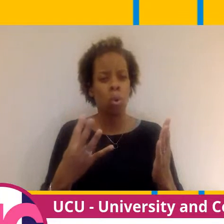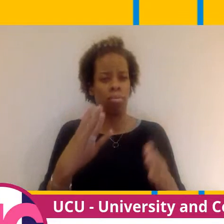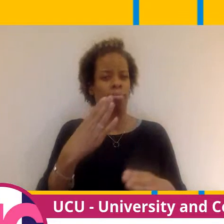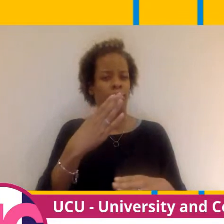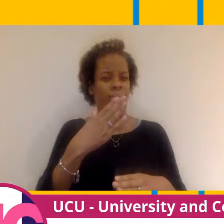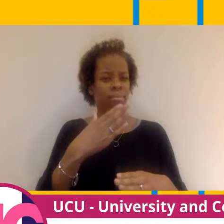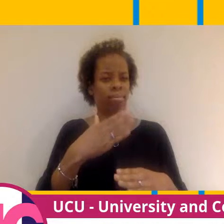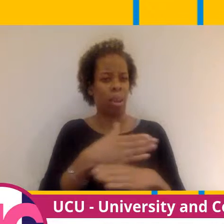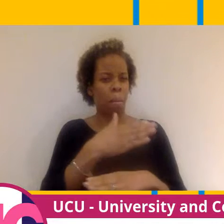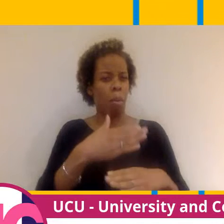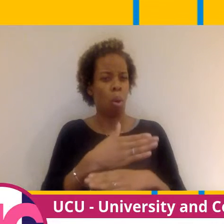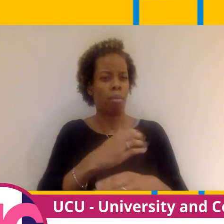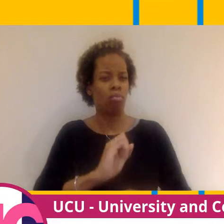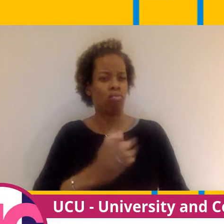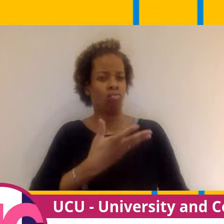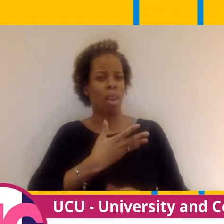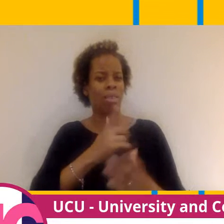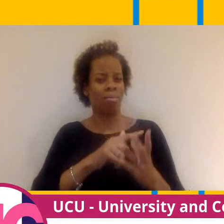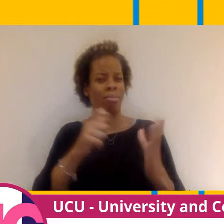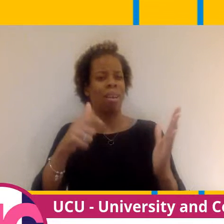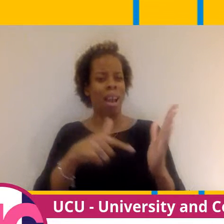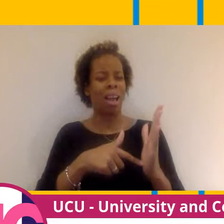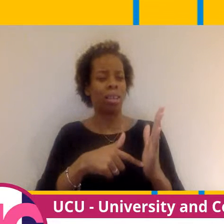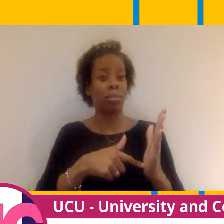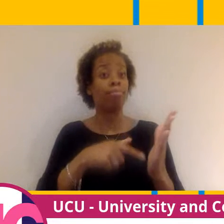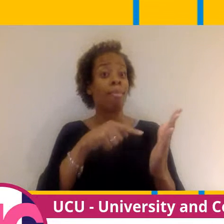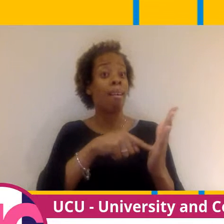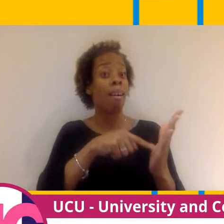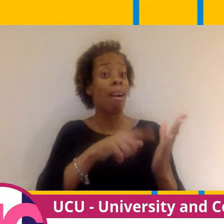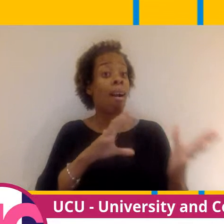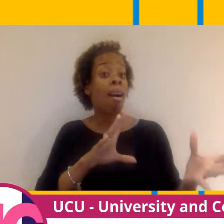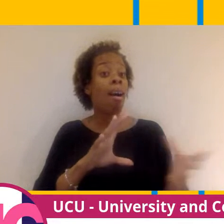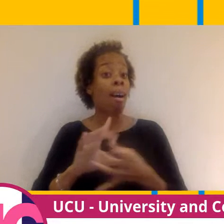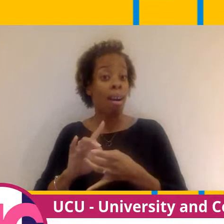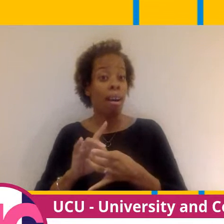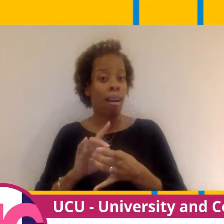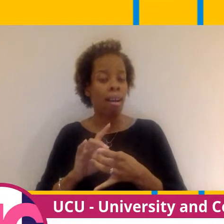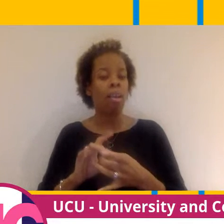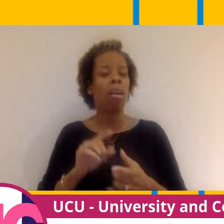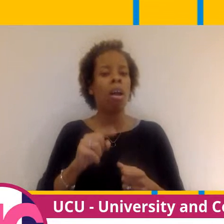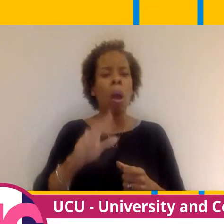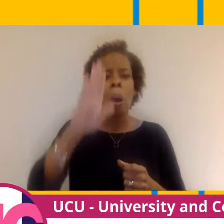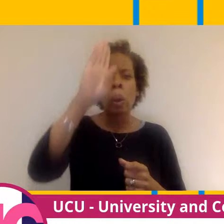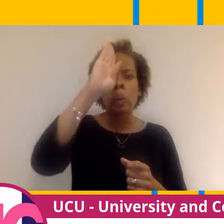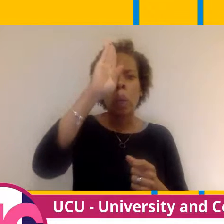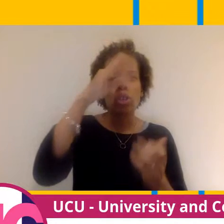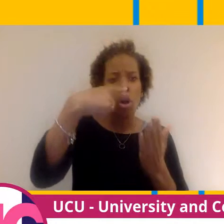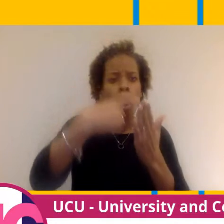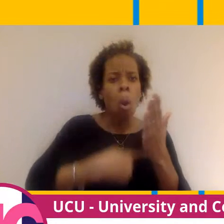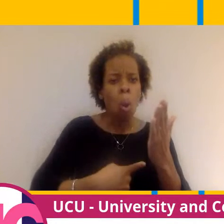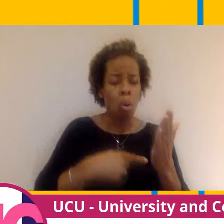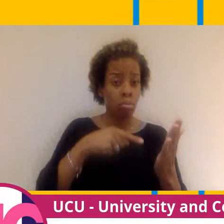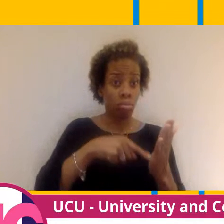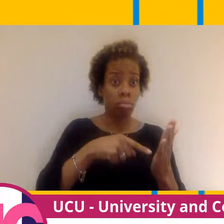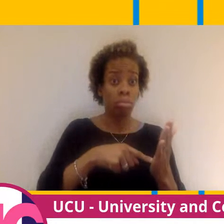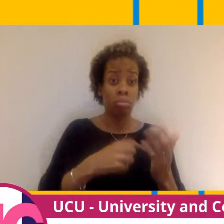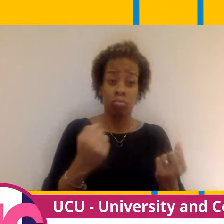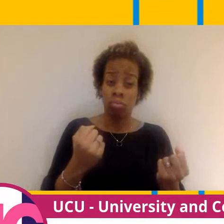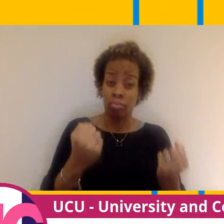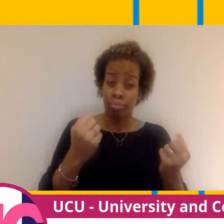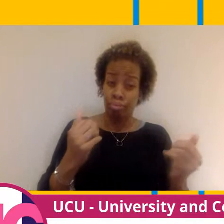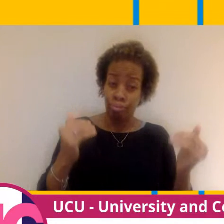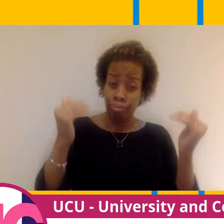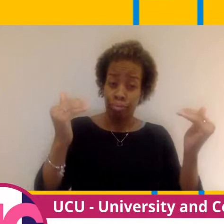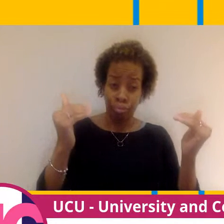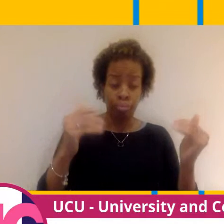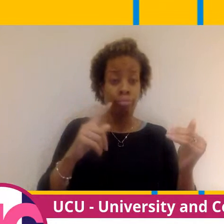is stronger in the sense that it's a collective agreement that protects staff when they do feel they need to remove themselves from a position of